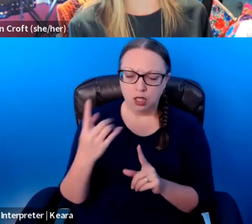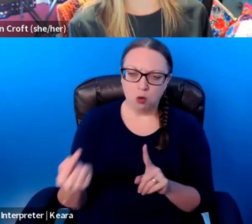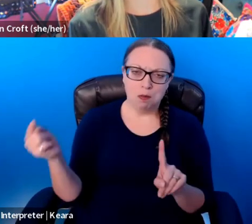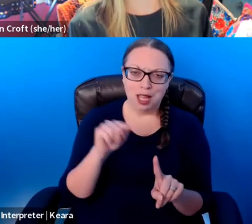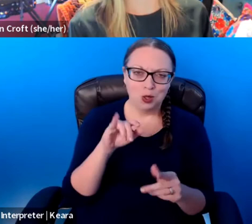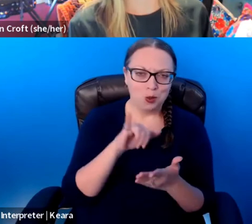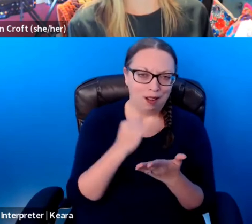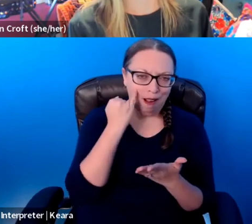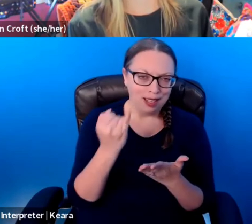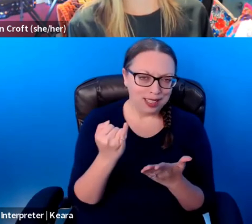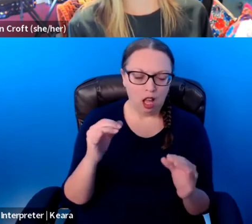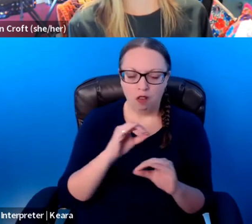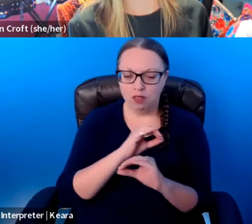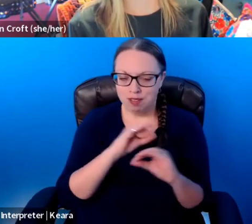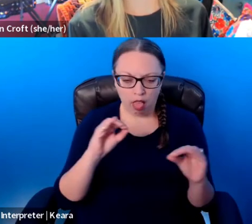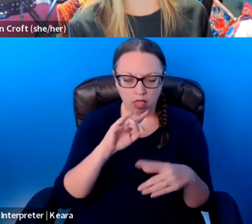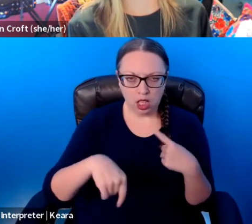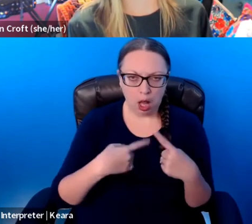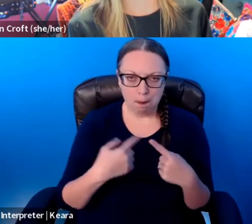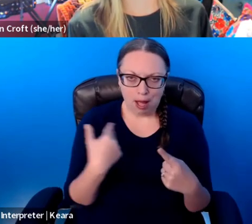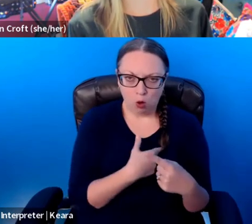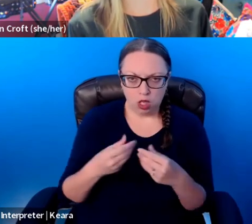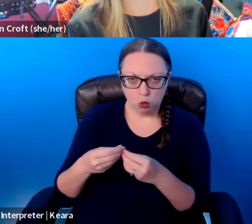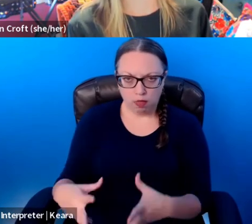of you know, we need to put